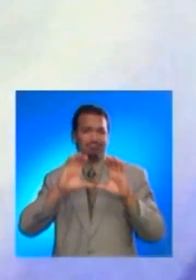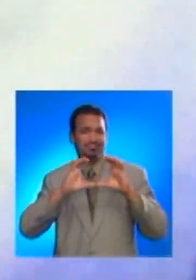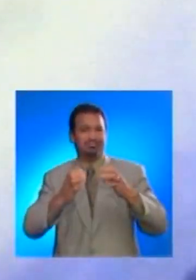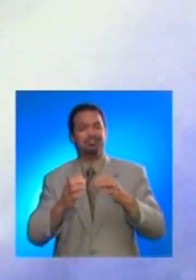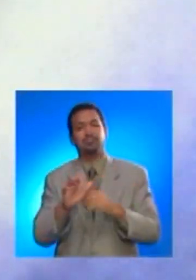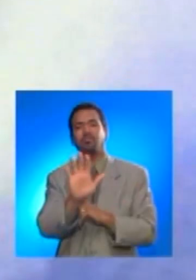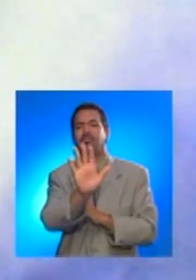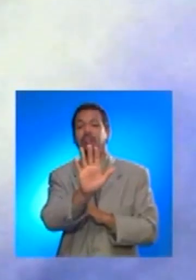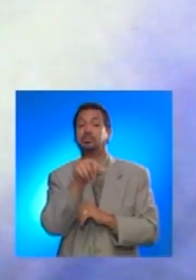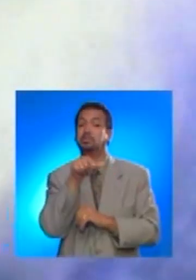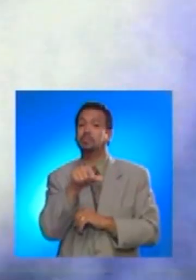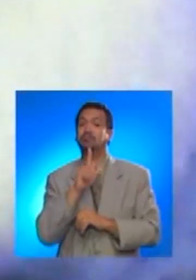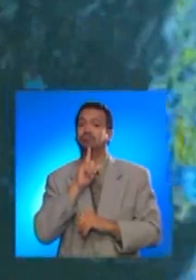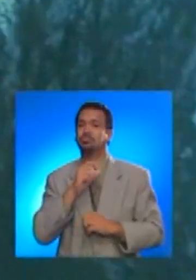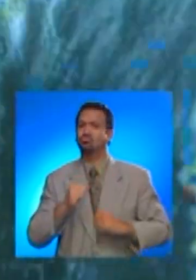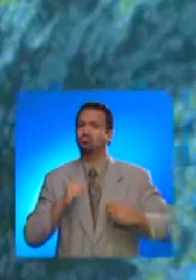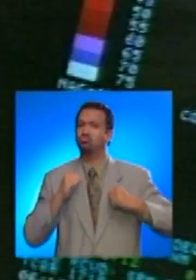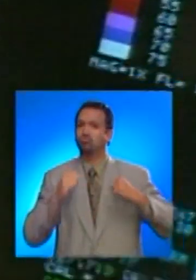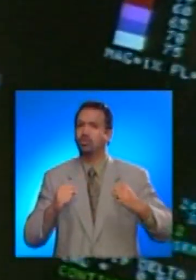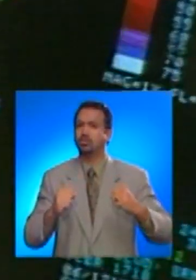existence.